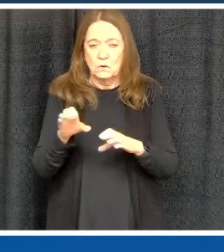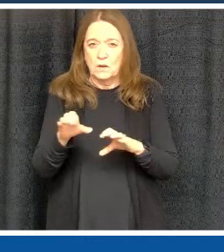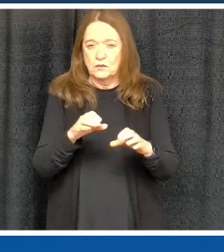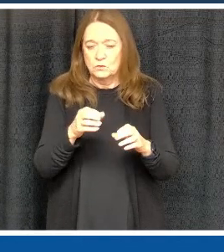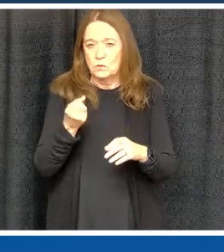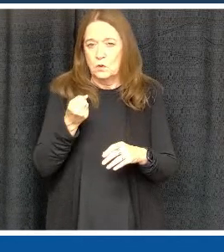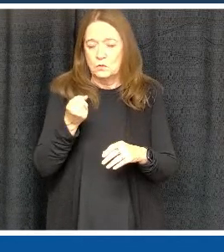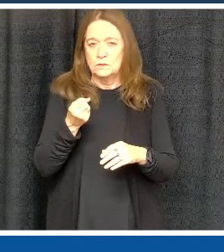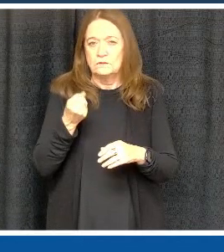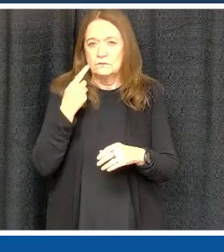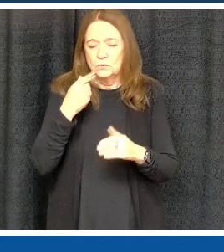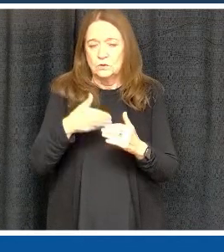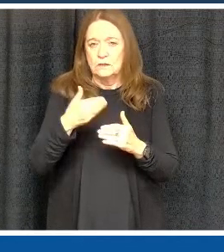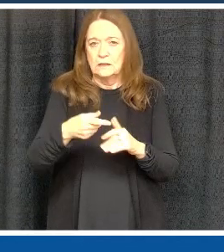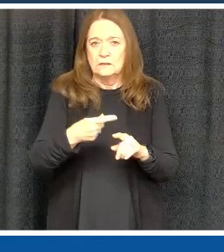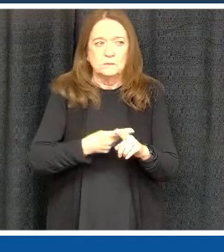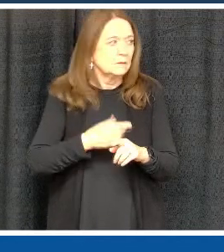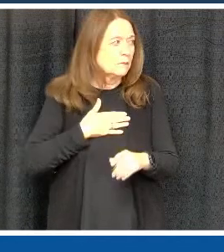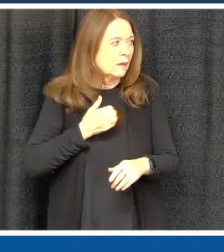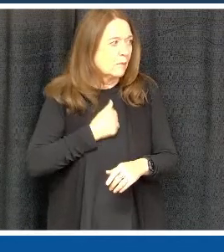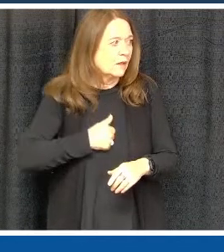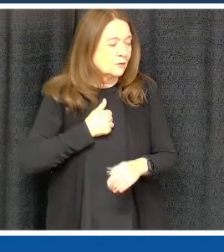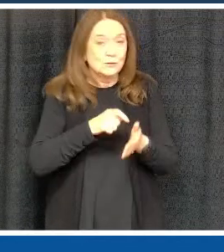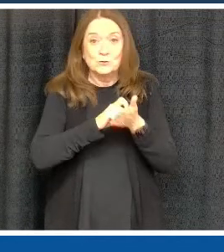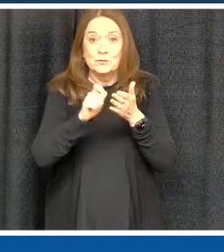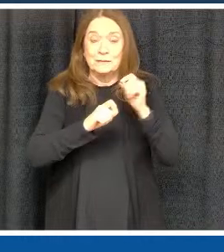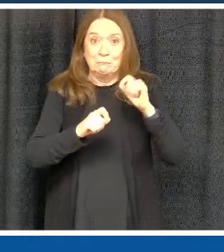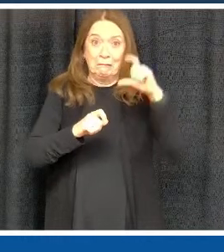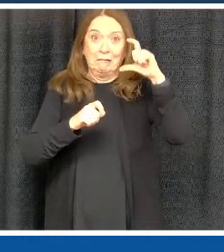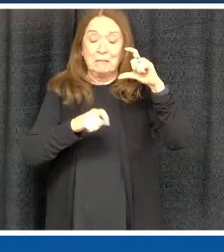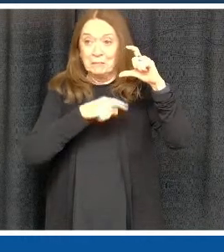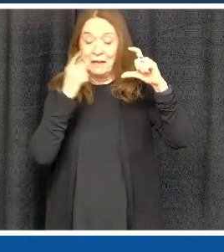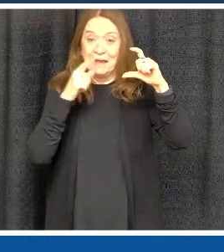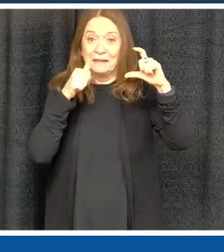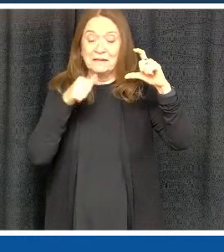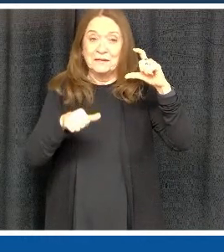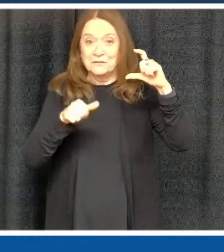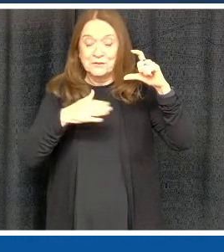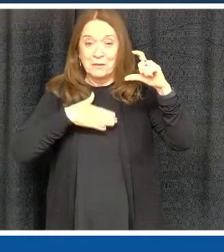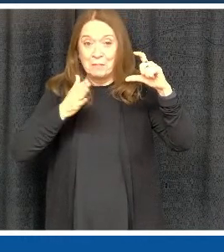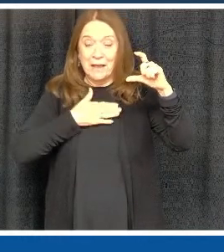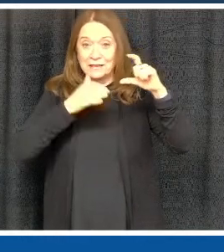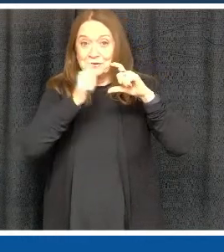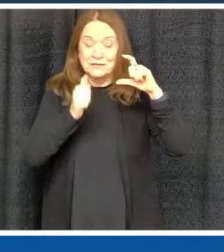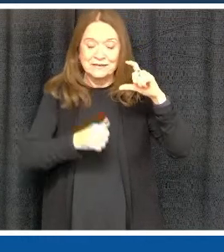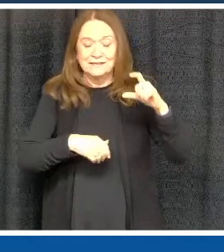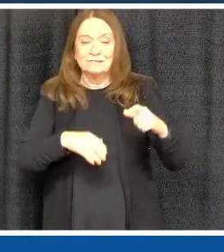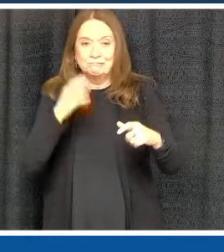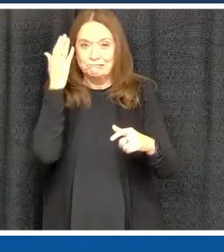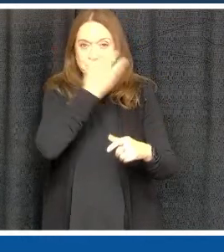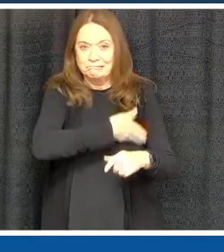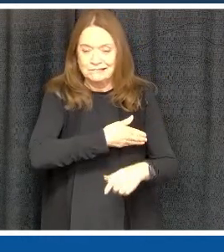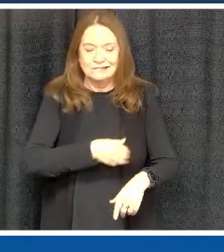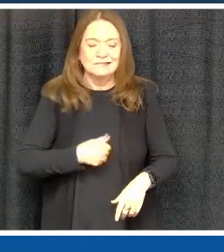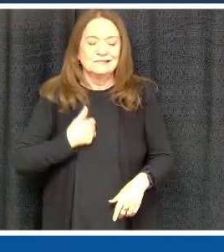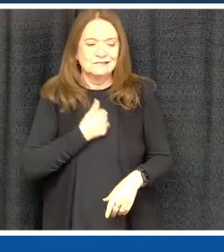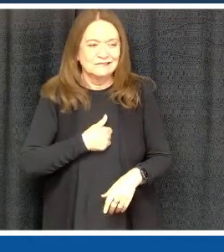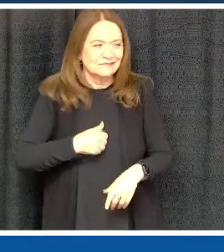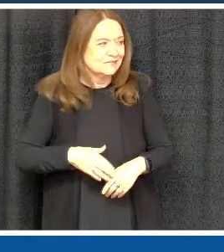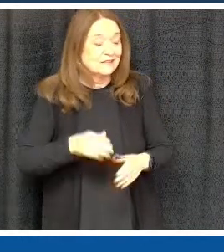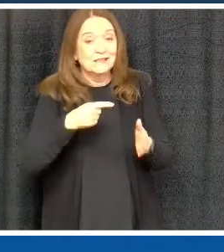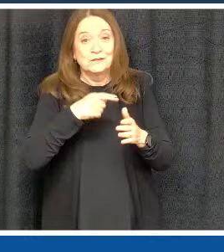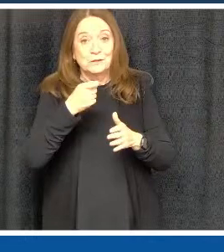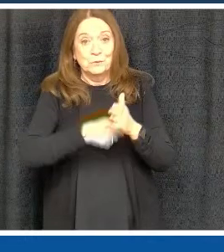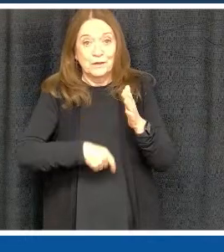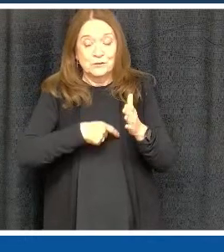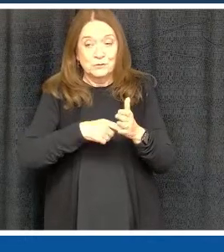hold that till the next month. My apology. It was written in big black letters, deferred on my agenda. Okay. That's the price you pay for getting